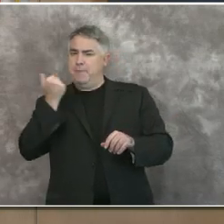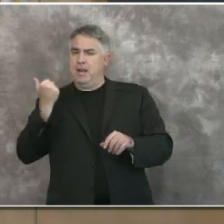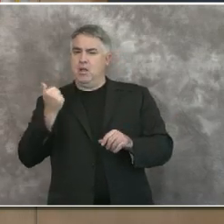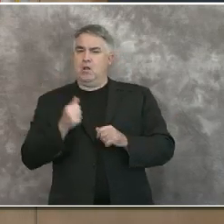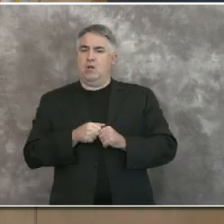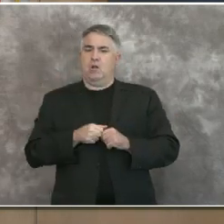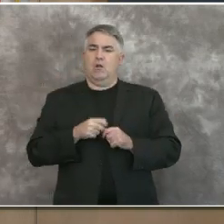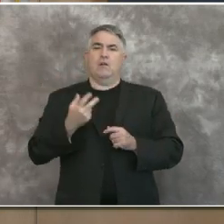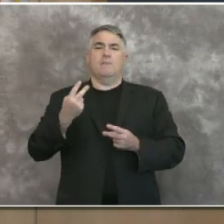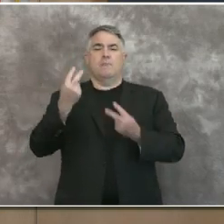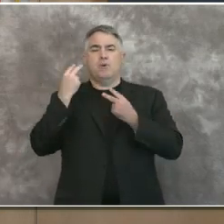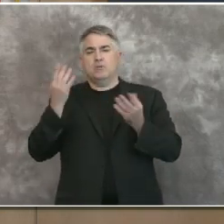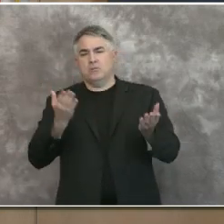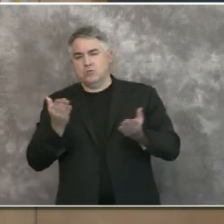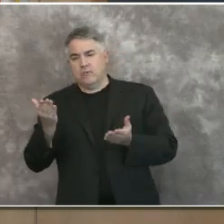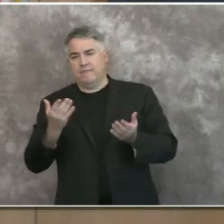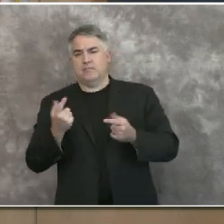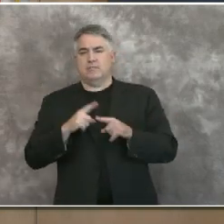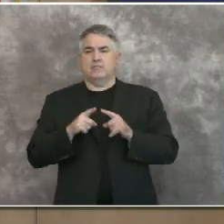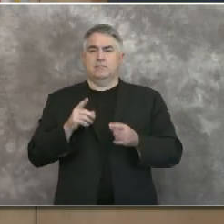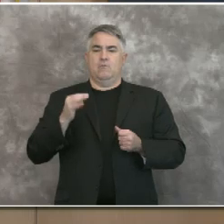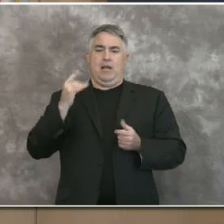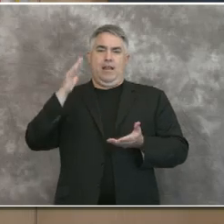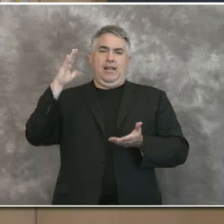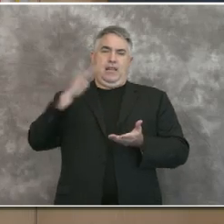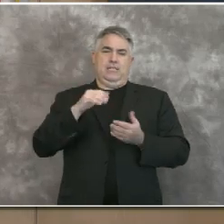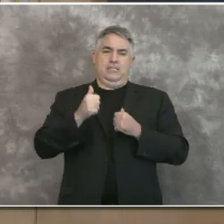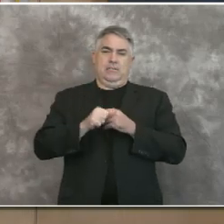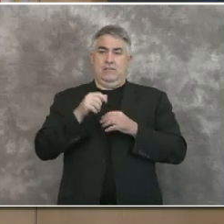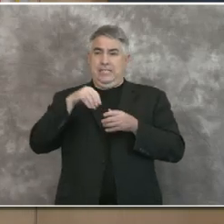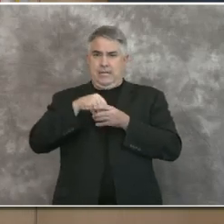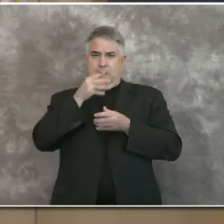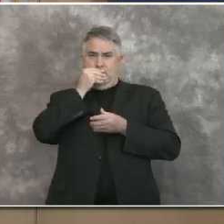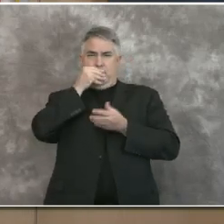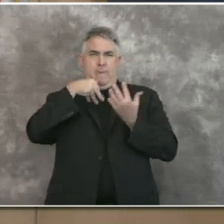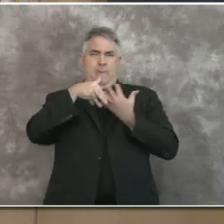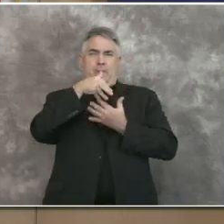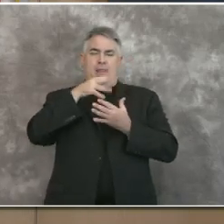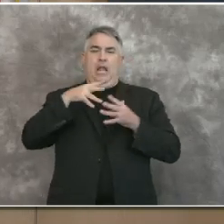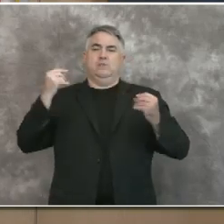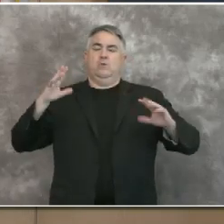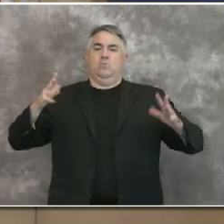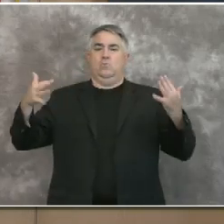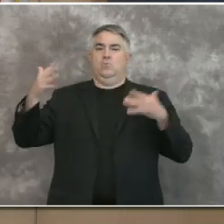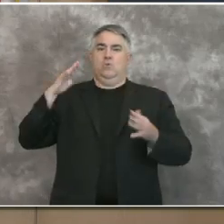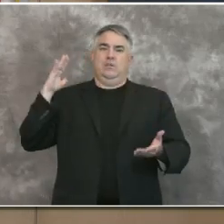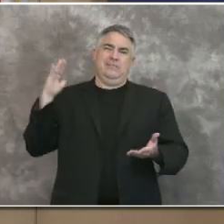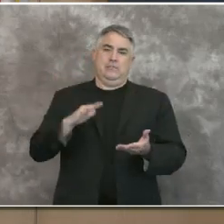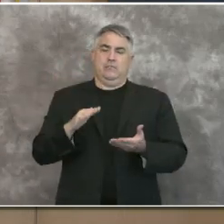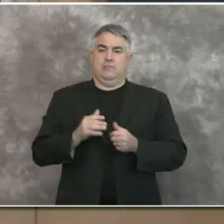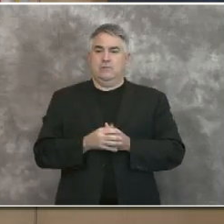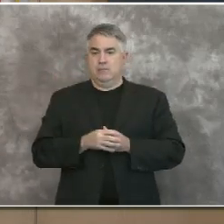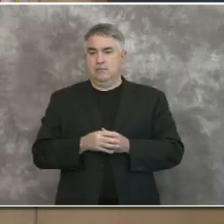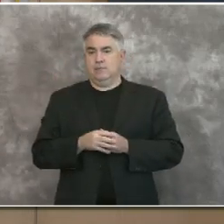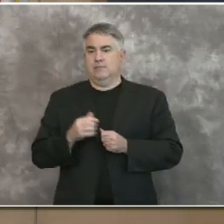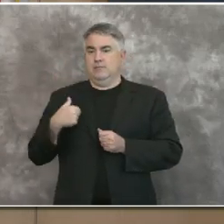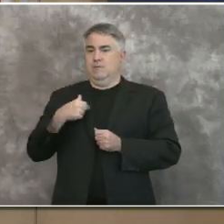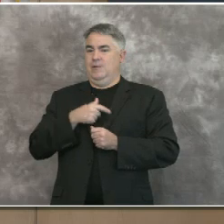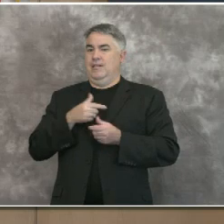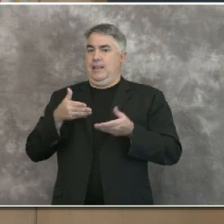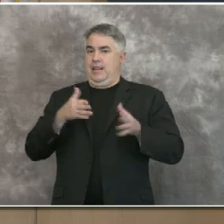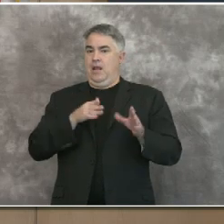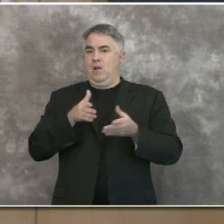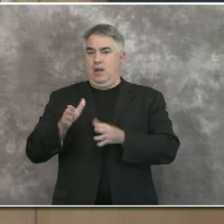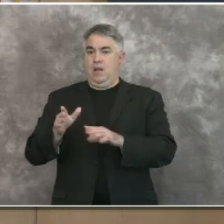remembrances, outdoor funerals, because it is less danger, but we are allowing either to take place. All those who attend must wear a